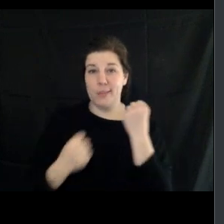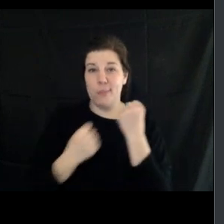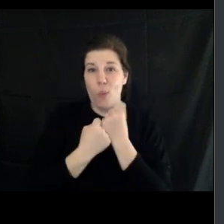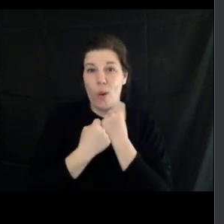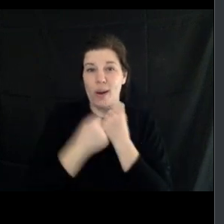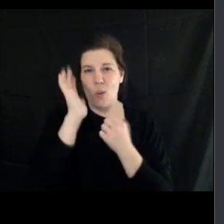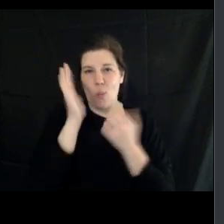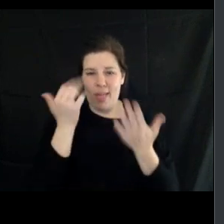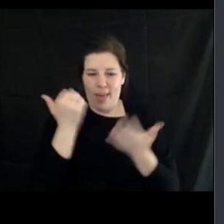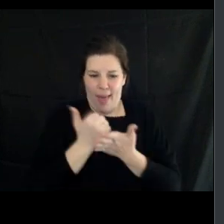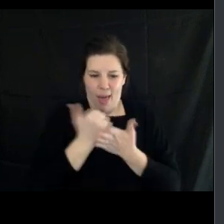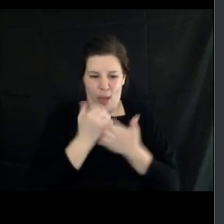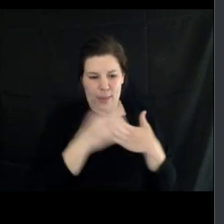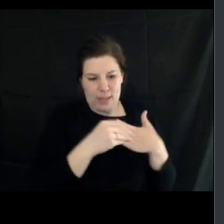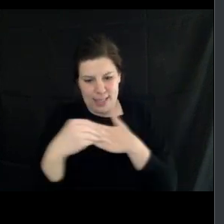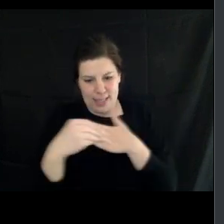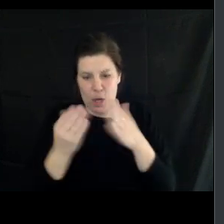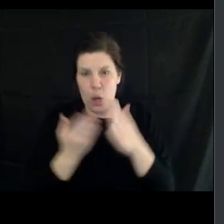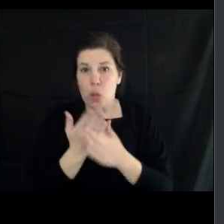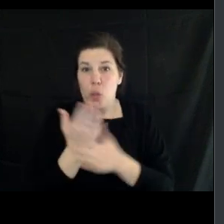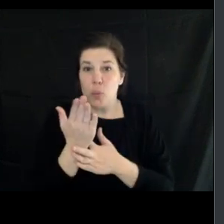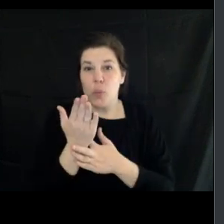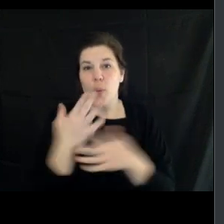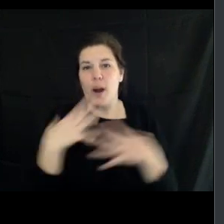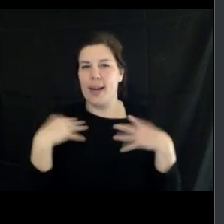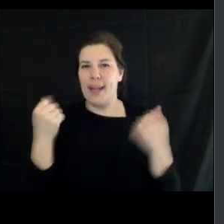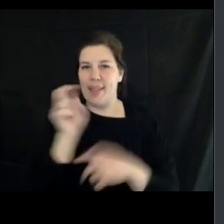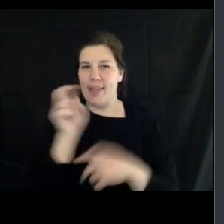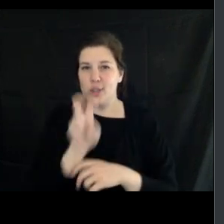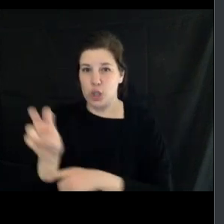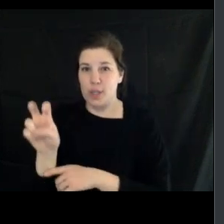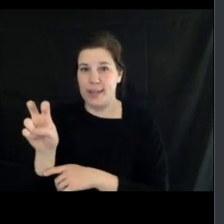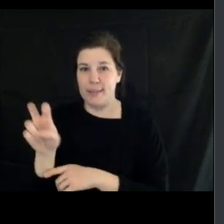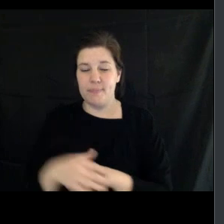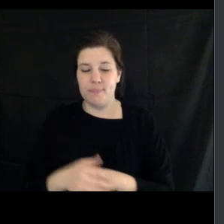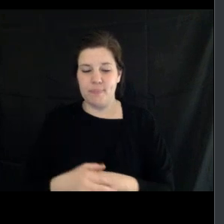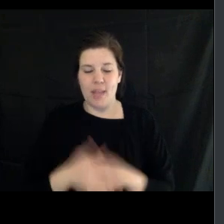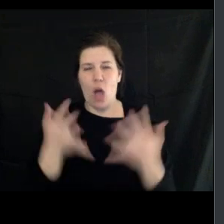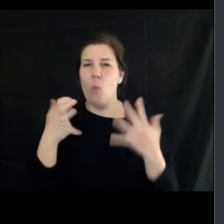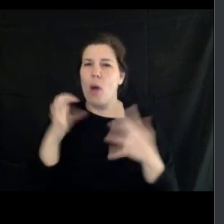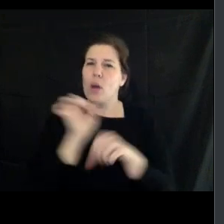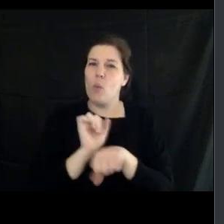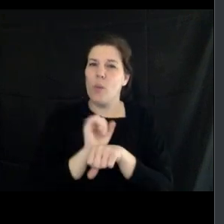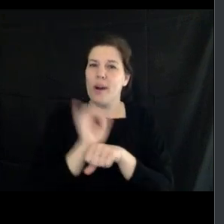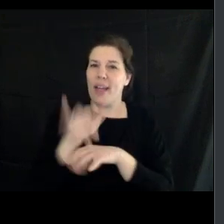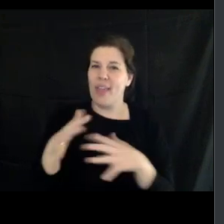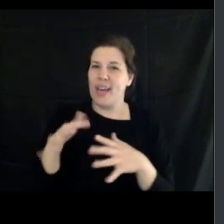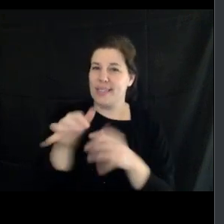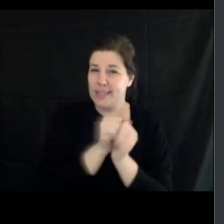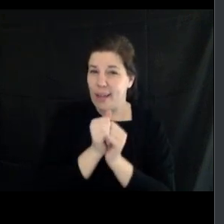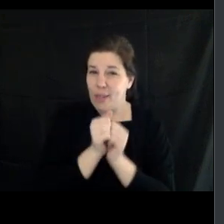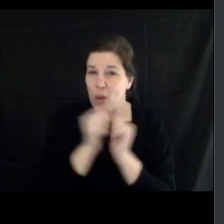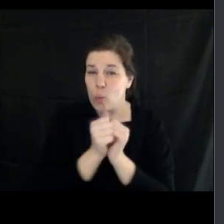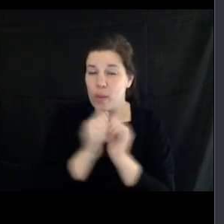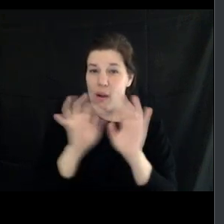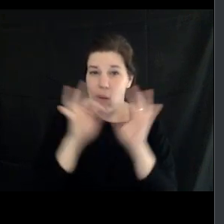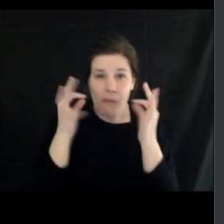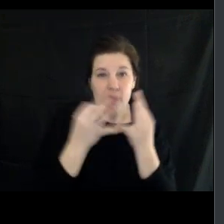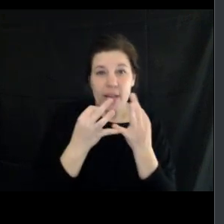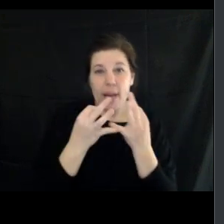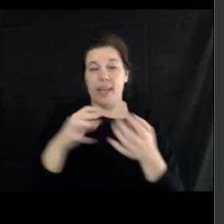guide us on our healing journey. Let us work on that together with family, friends,